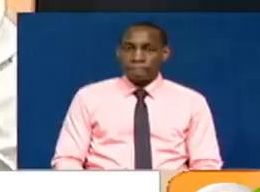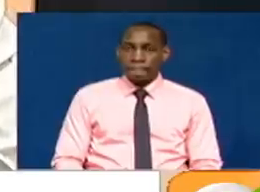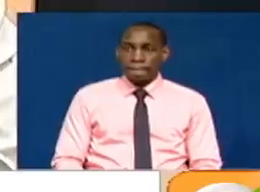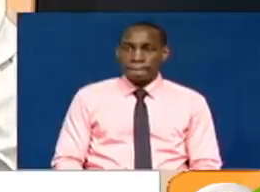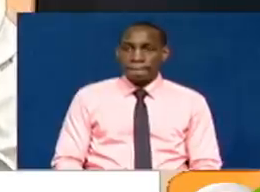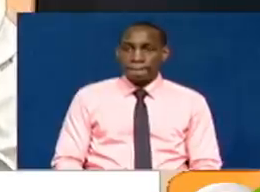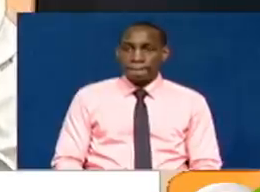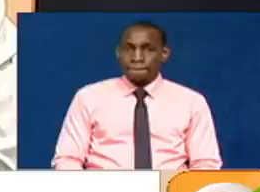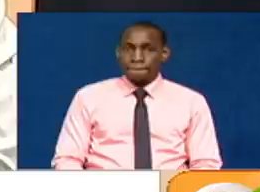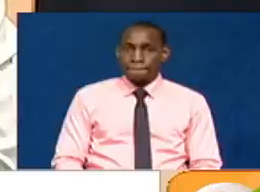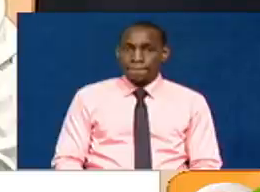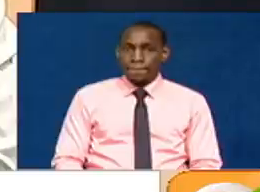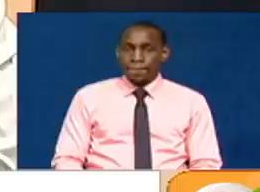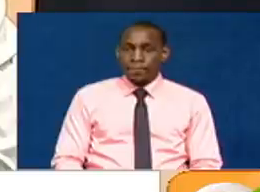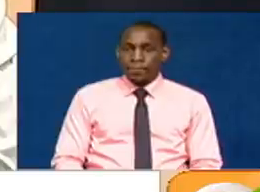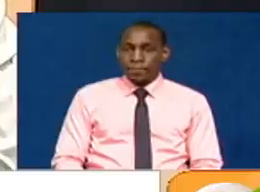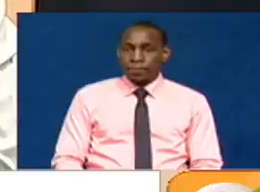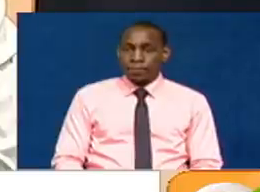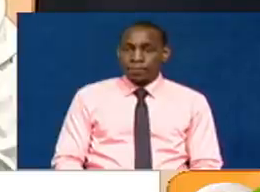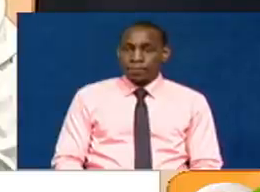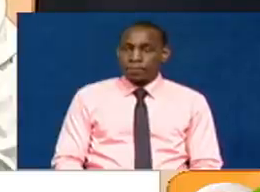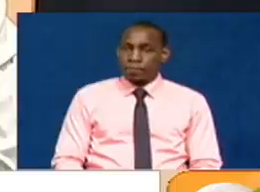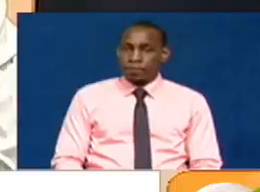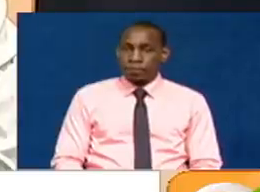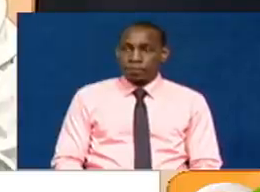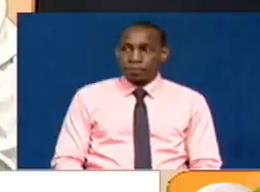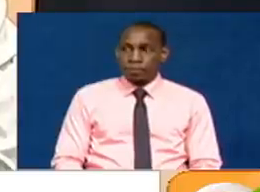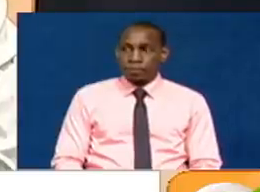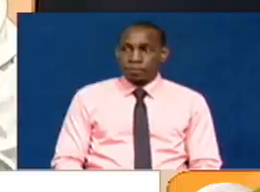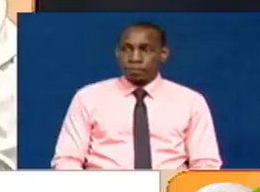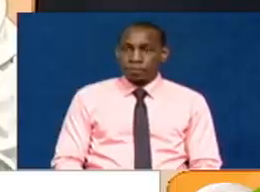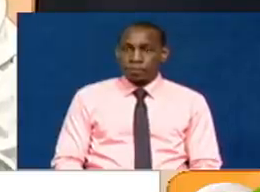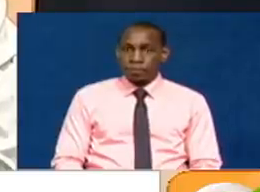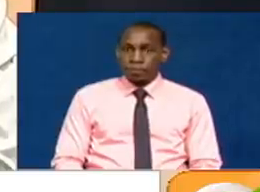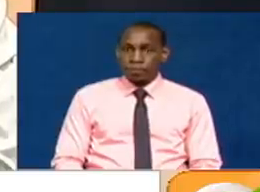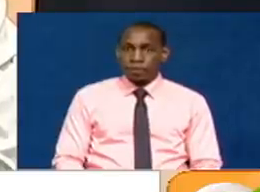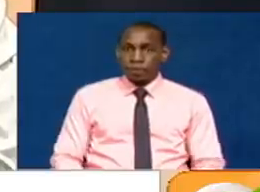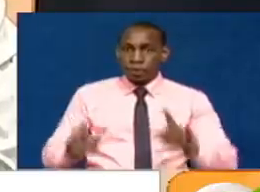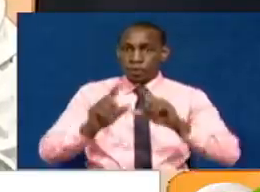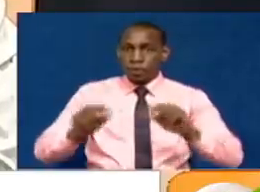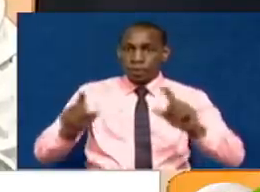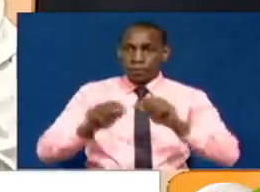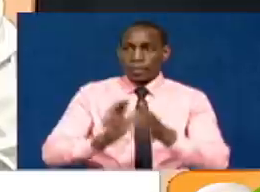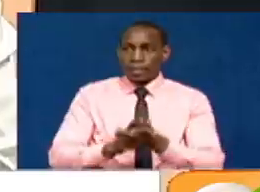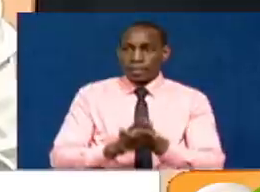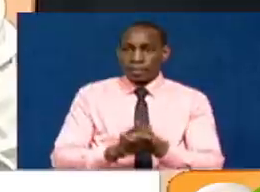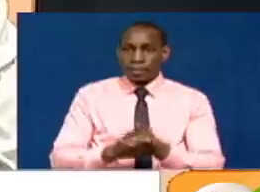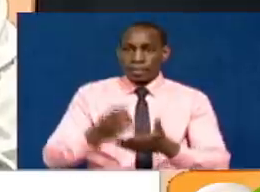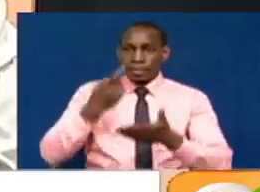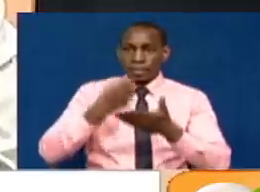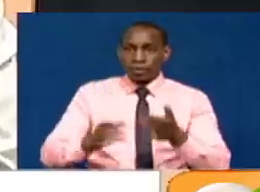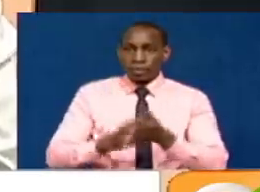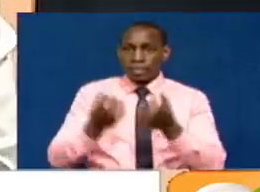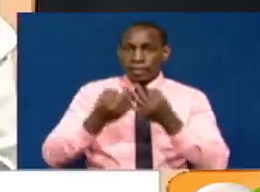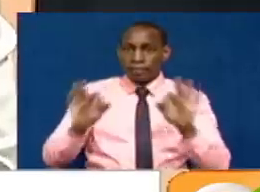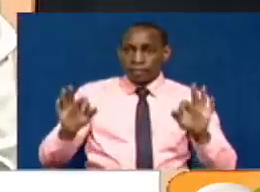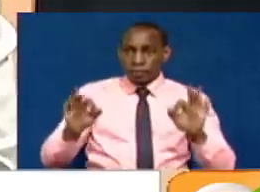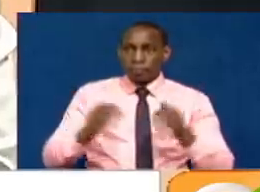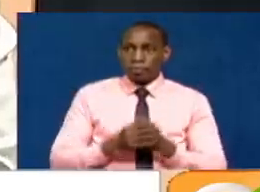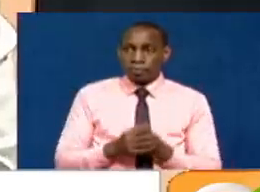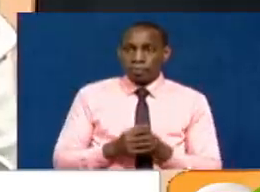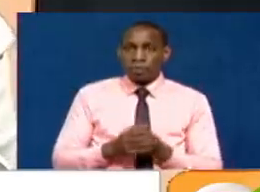is said to have said that eternal vigilance is the price of liberty. I guess it couldn't be more